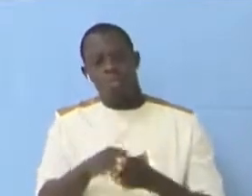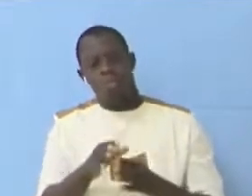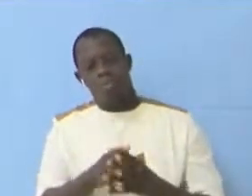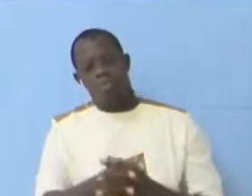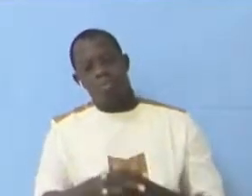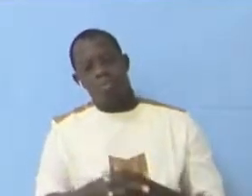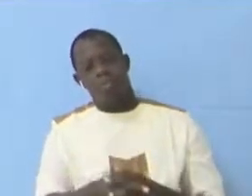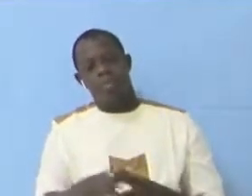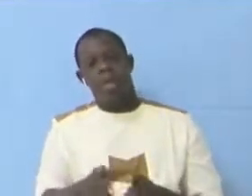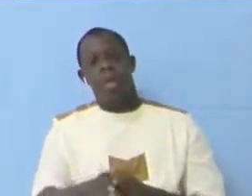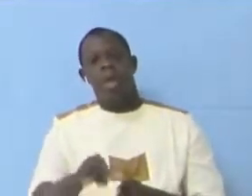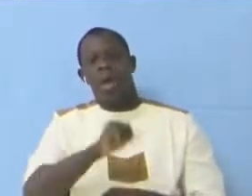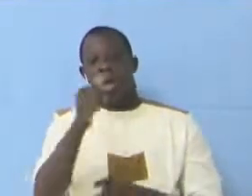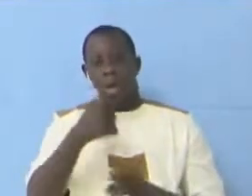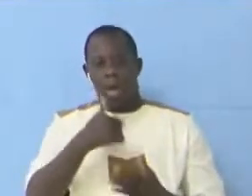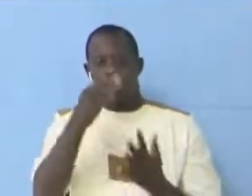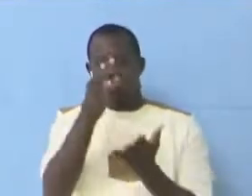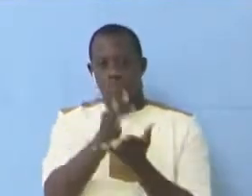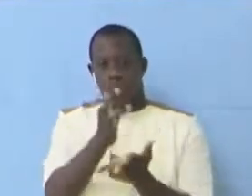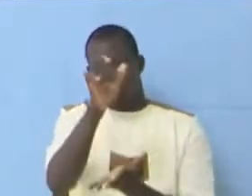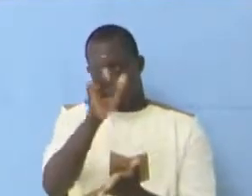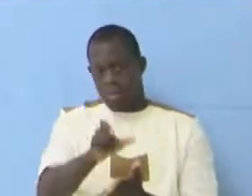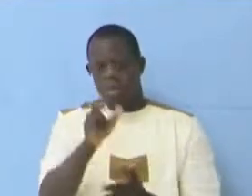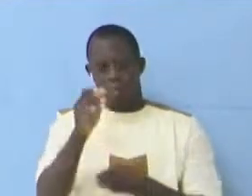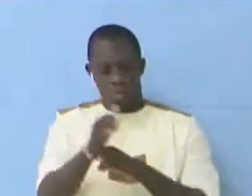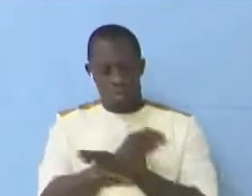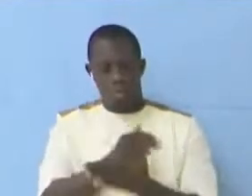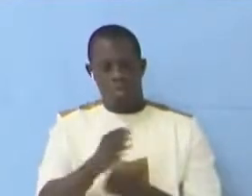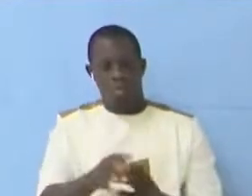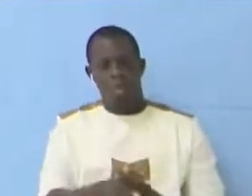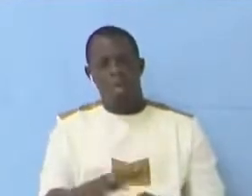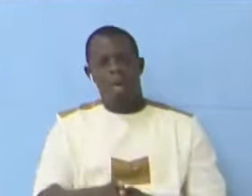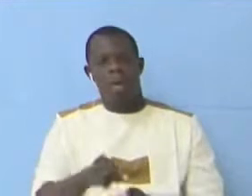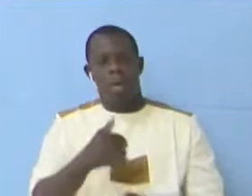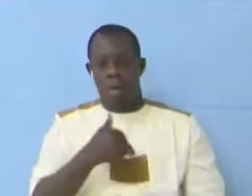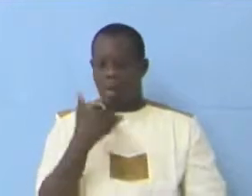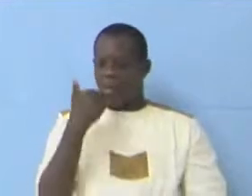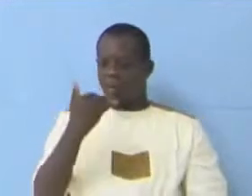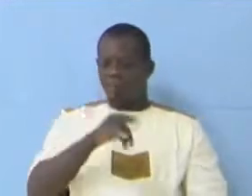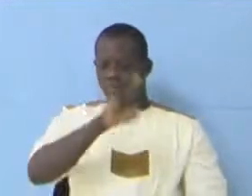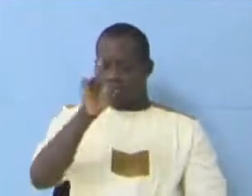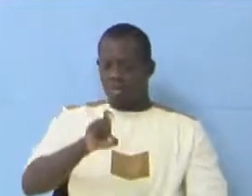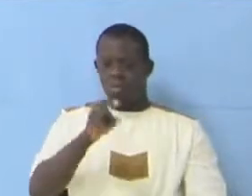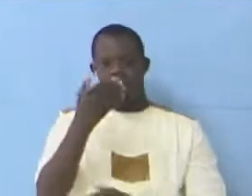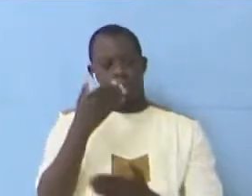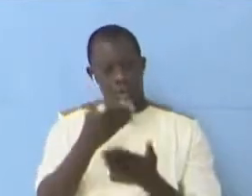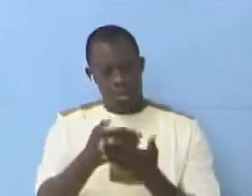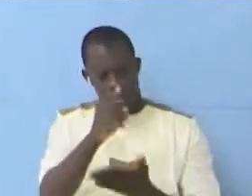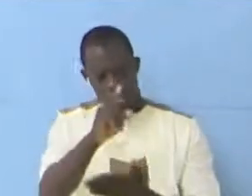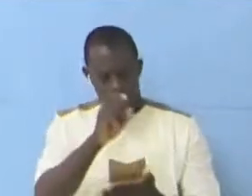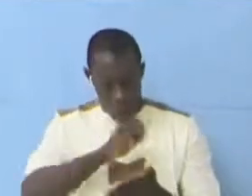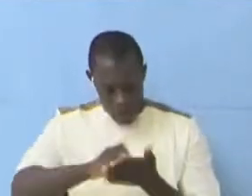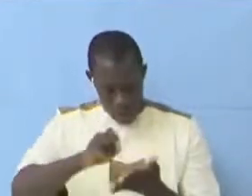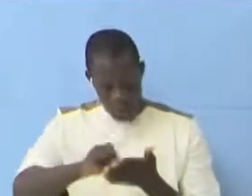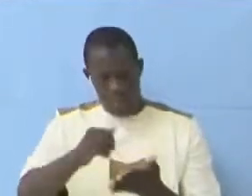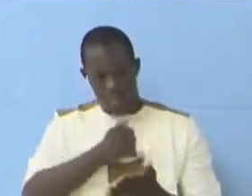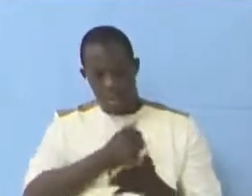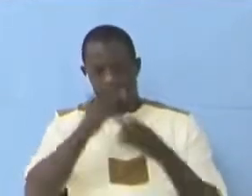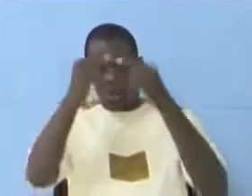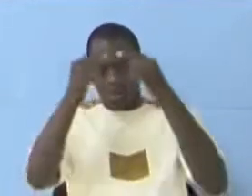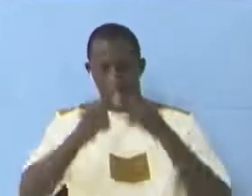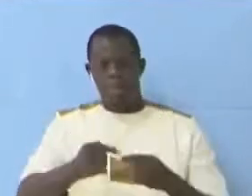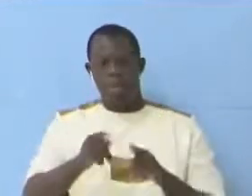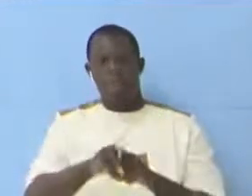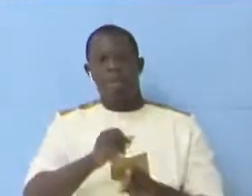doorandoor liggéey. And I trusted him. te ku ma óolu la woon. I asked him to write my statement. ci laa ko wax nag mu bind suma statement.